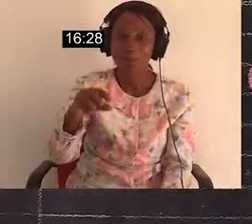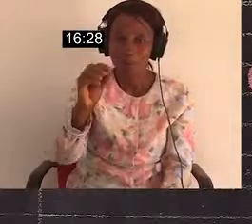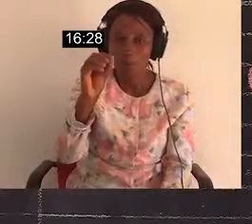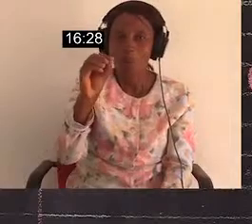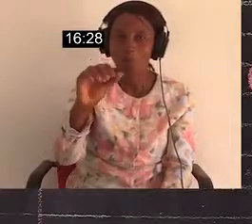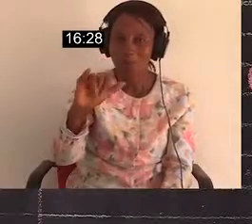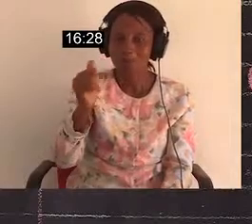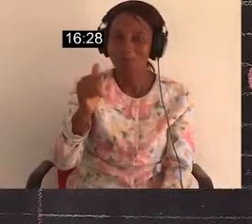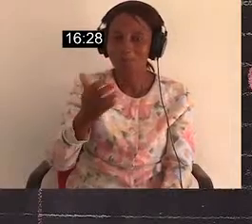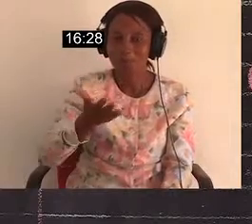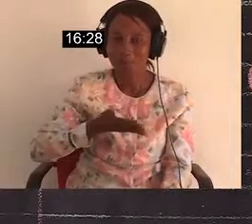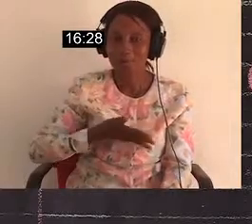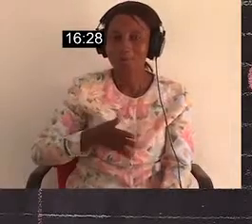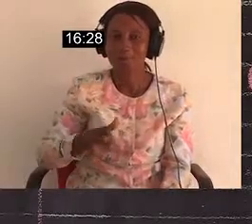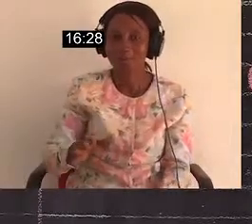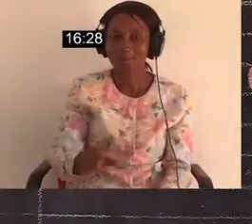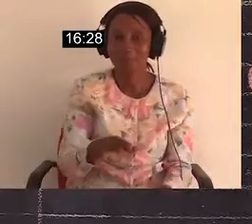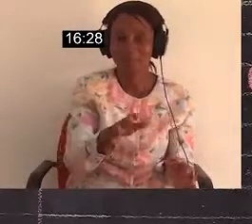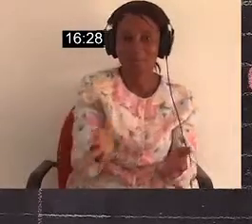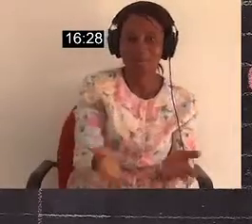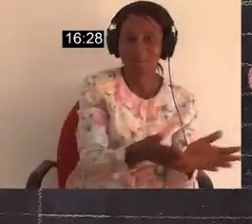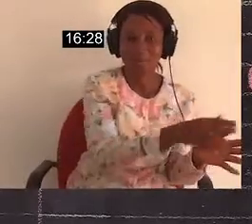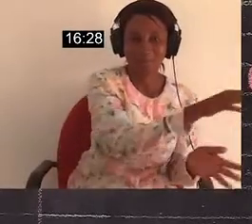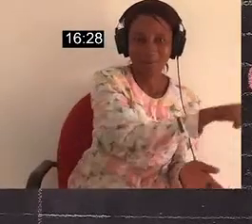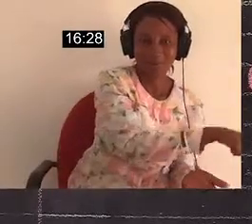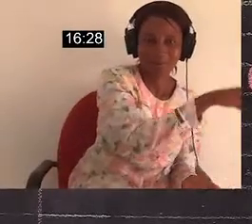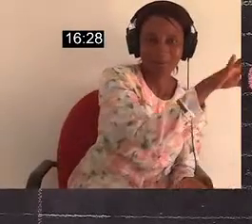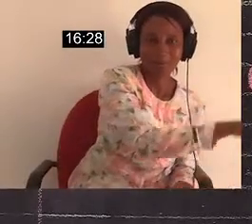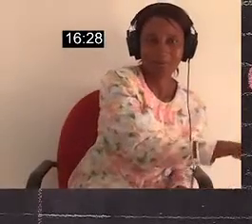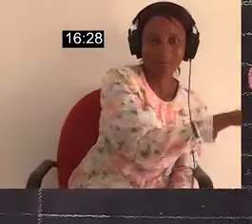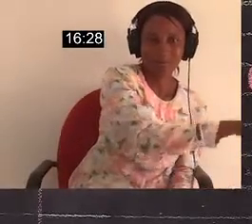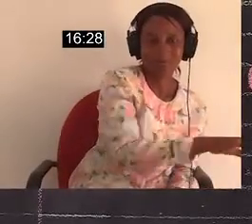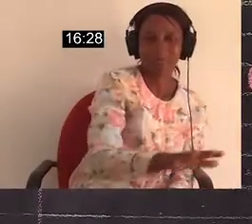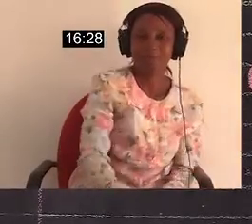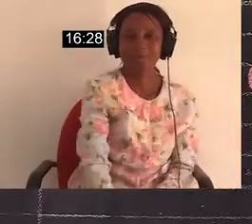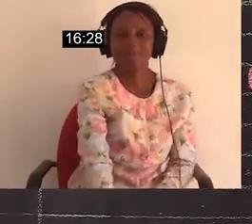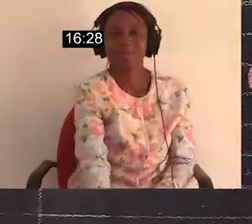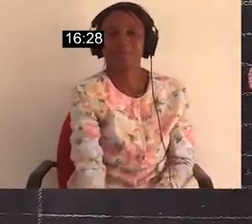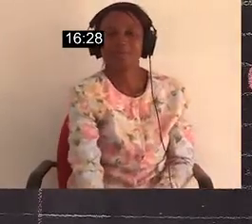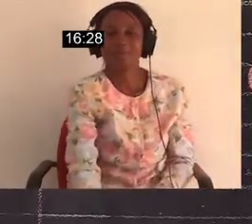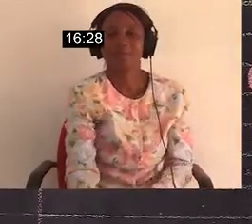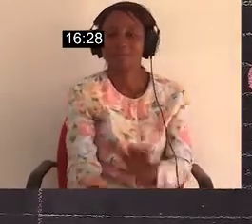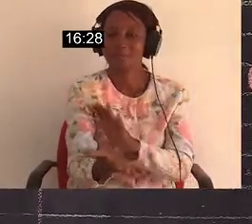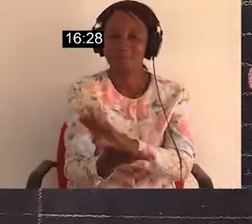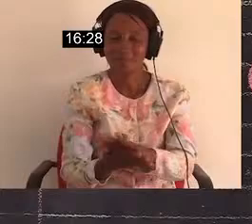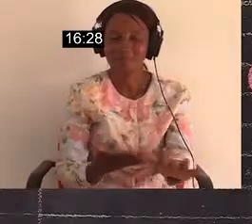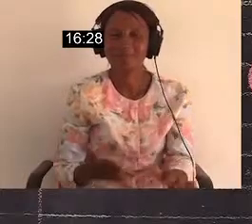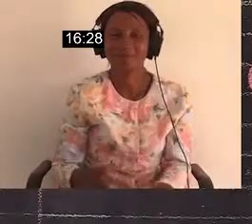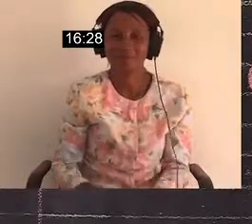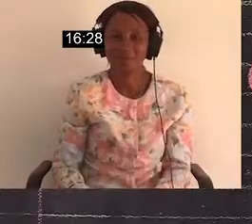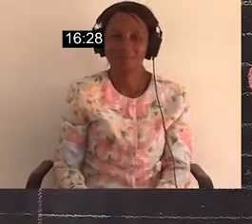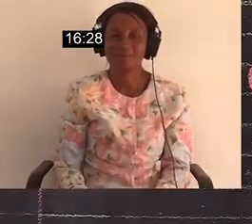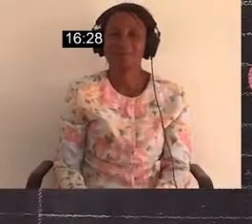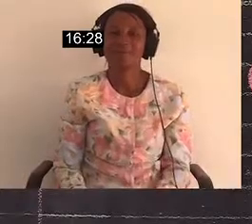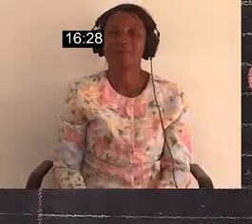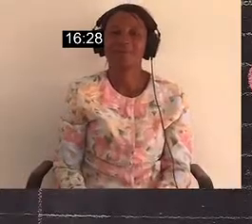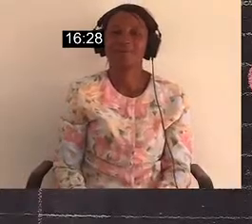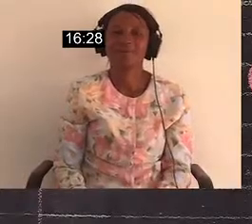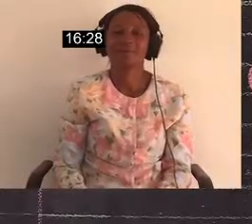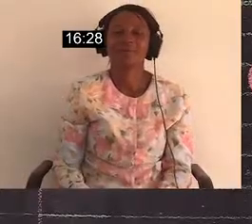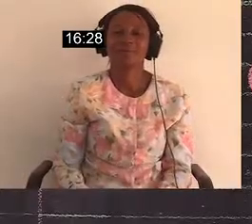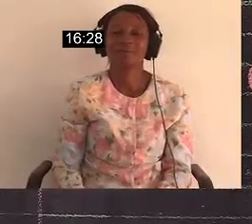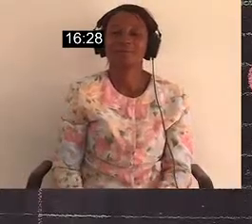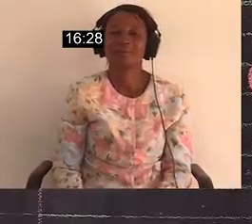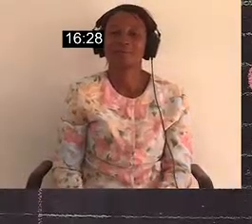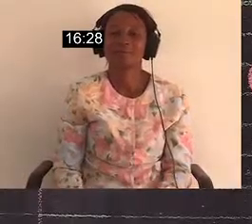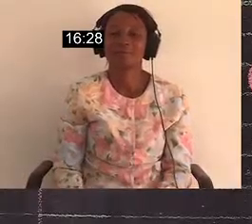The O sound is clearly marked. It's clearly